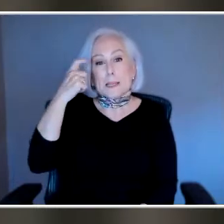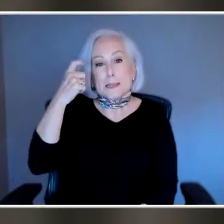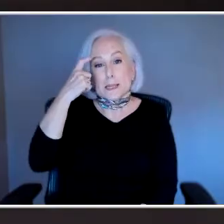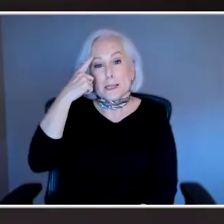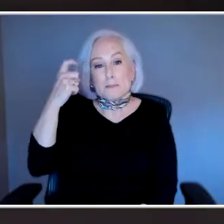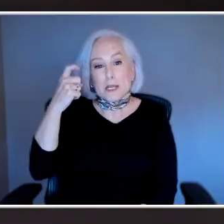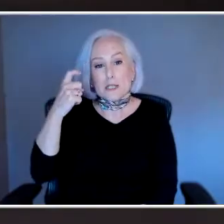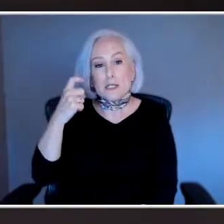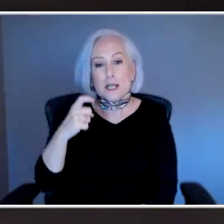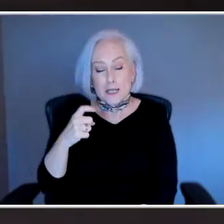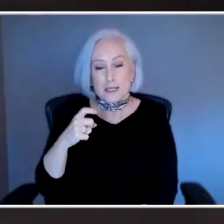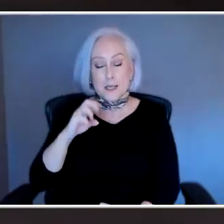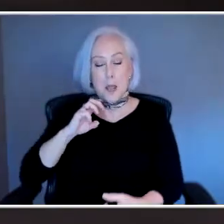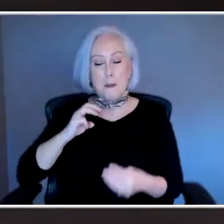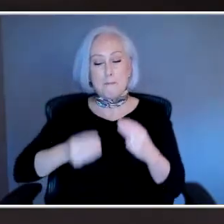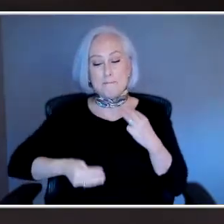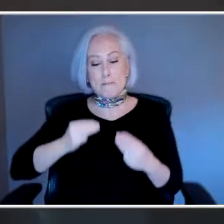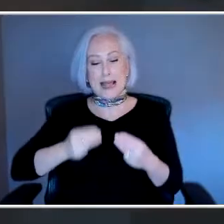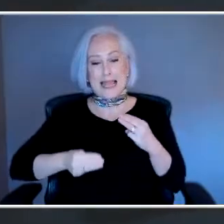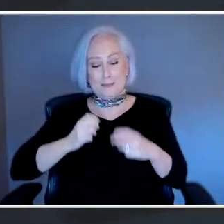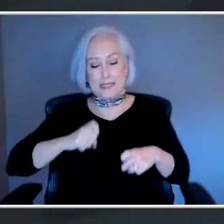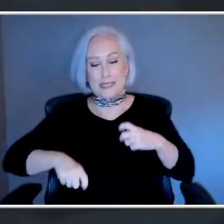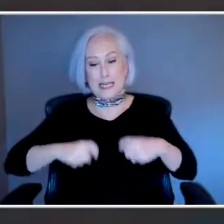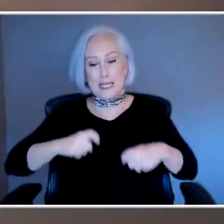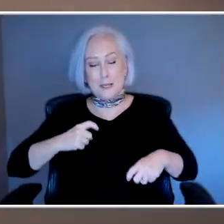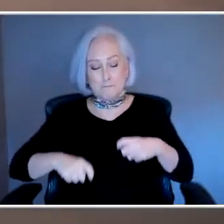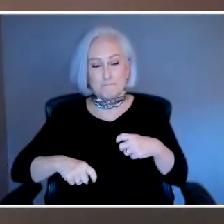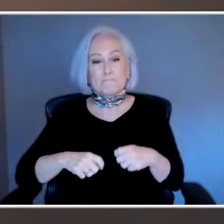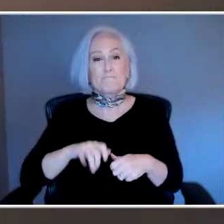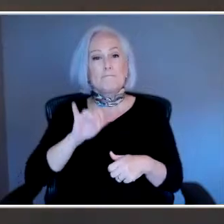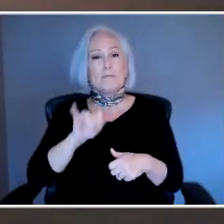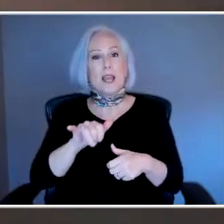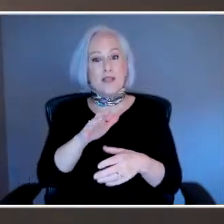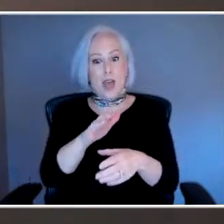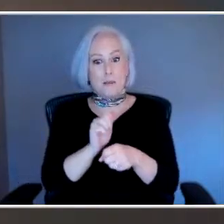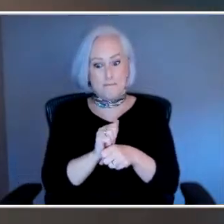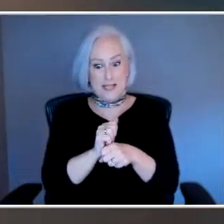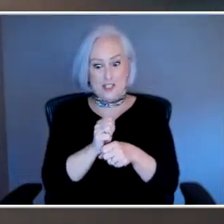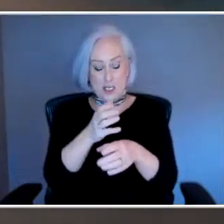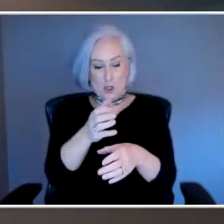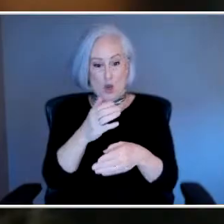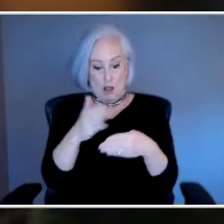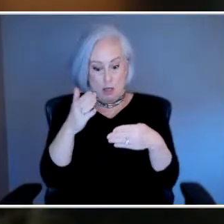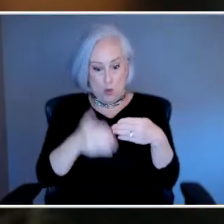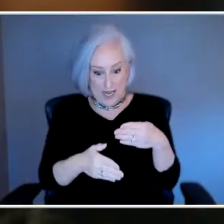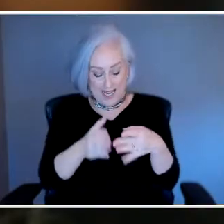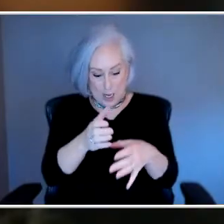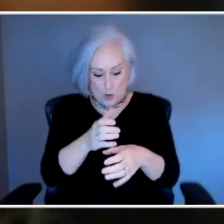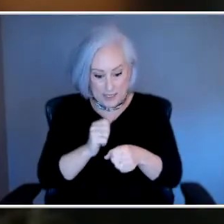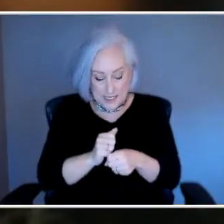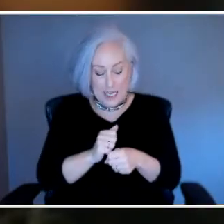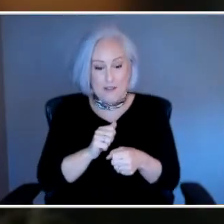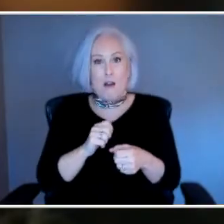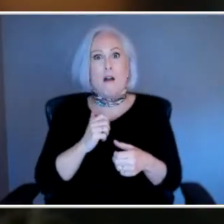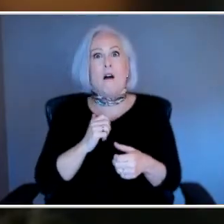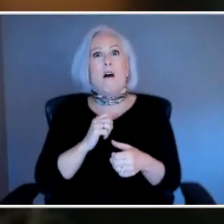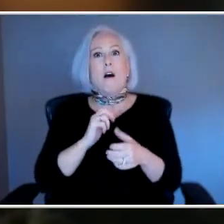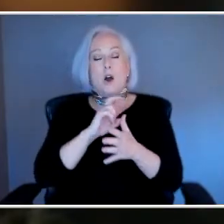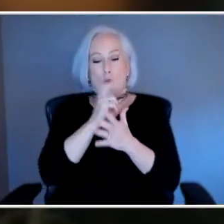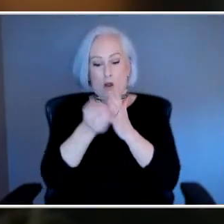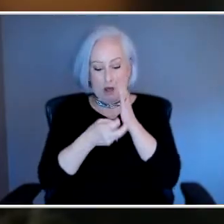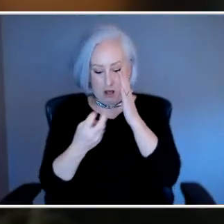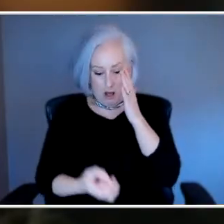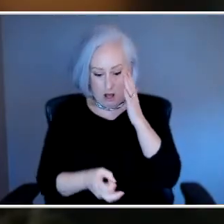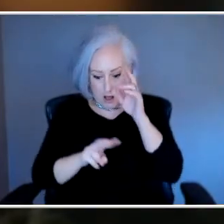malignancy. The message, delivered over a weekend, sent her searching for answers online. Going down a rabbit hole that I didn't want to go down because that